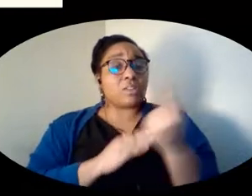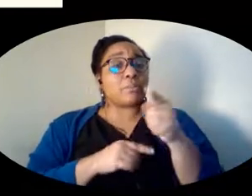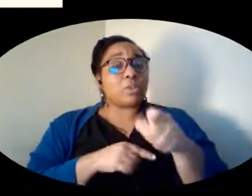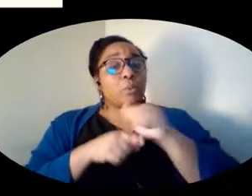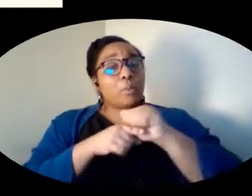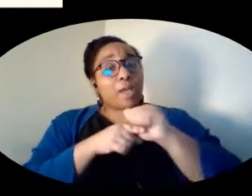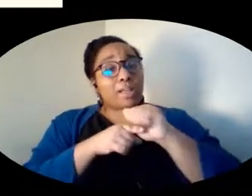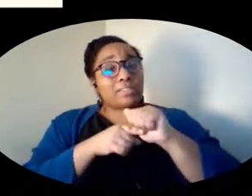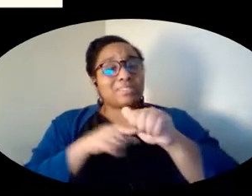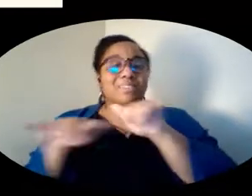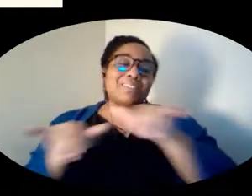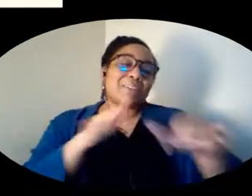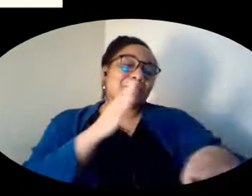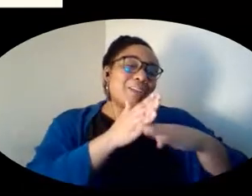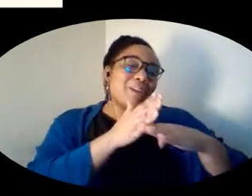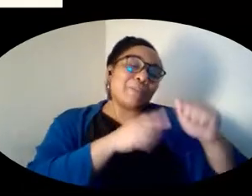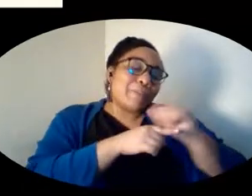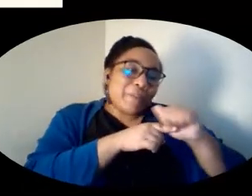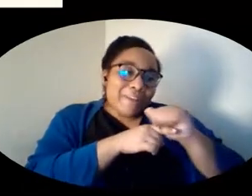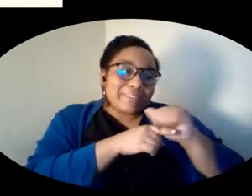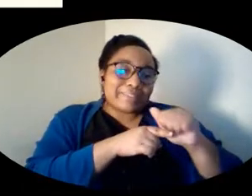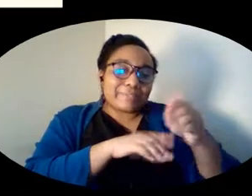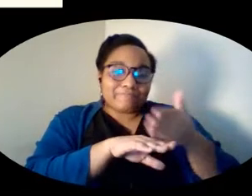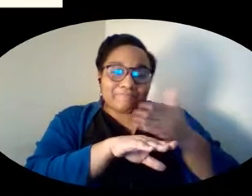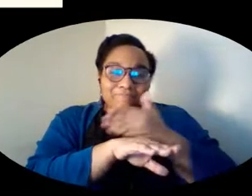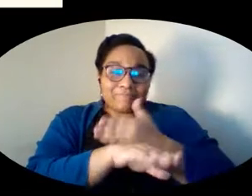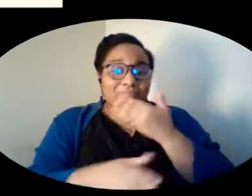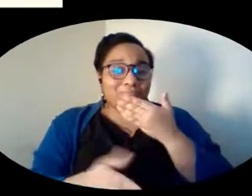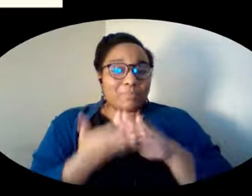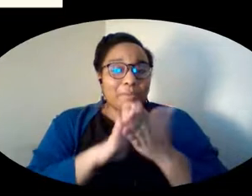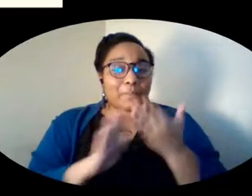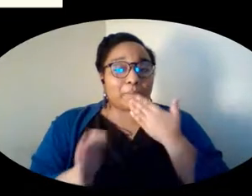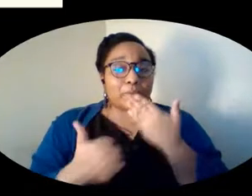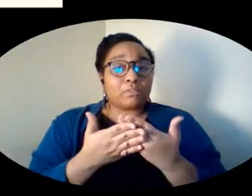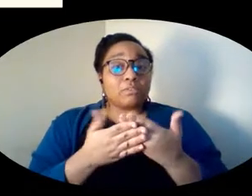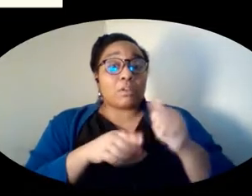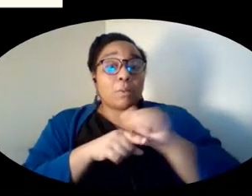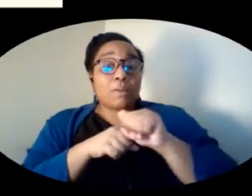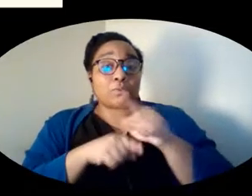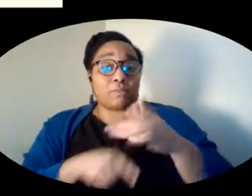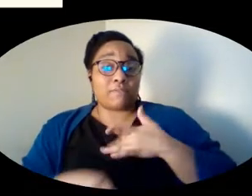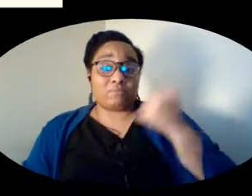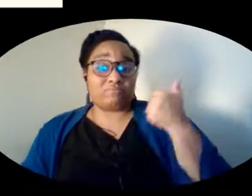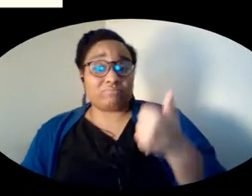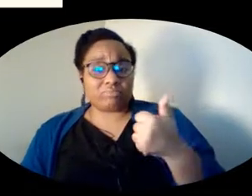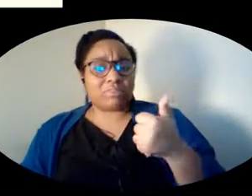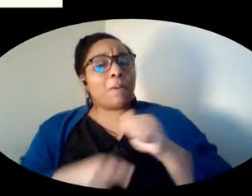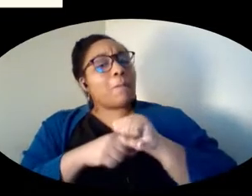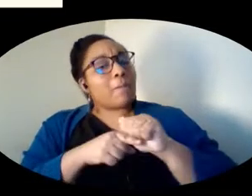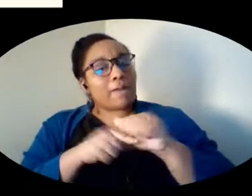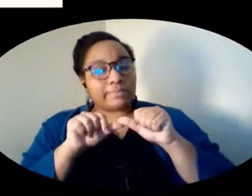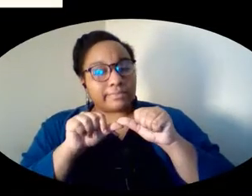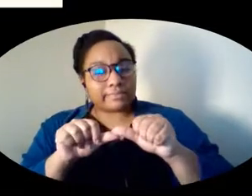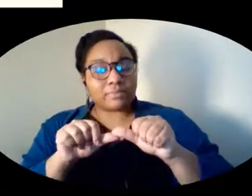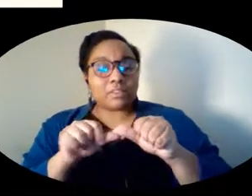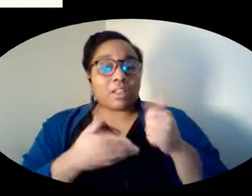something you can practice, just like soccer. You can even practice when you're feeling great, because it'll help you when